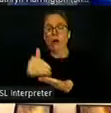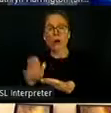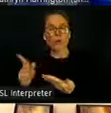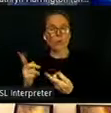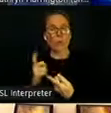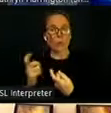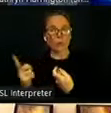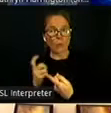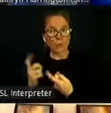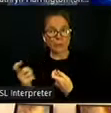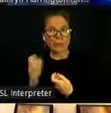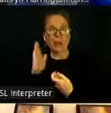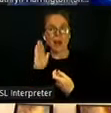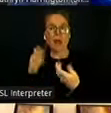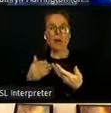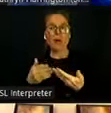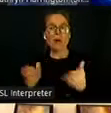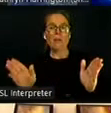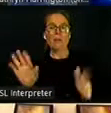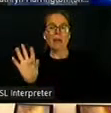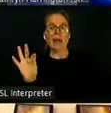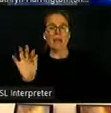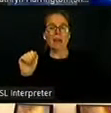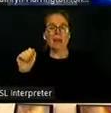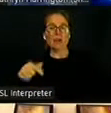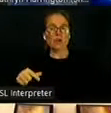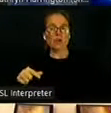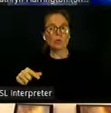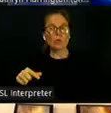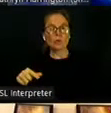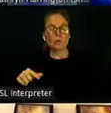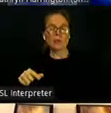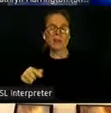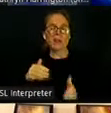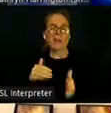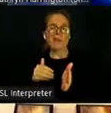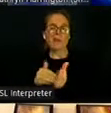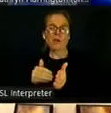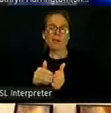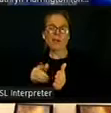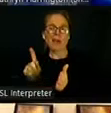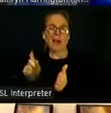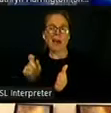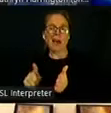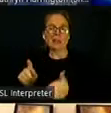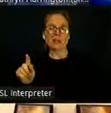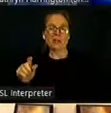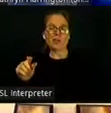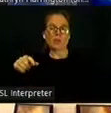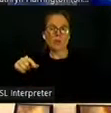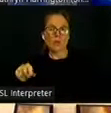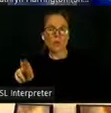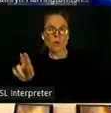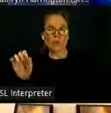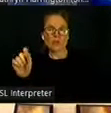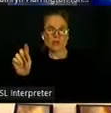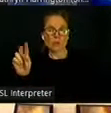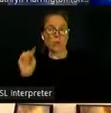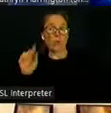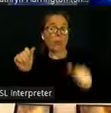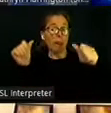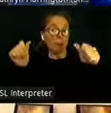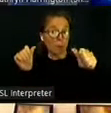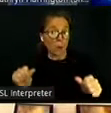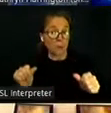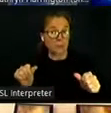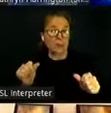a public FAQ, frequently asked questions. So if you asked a question that didn't get responded to, they will post it with the